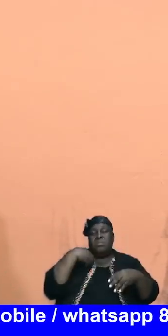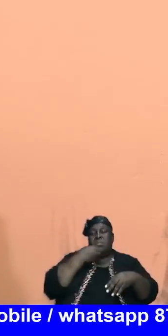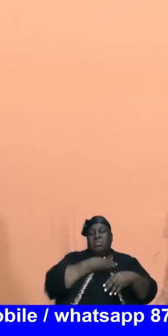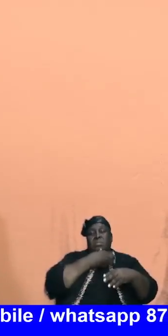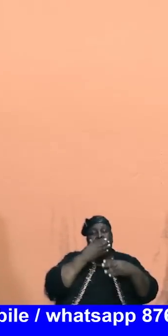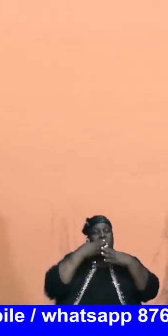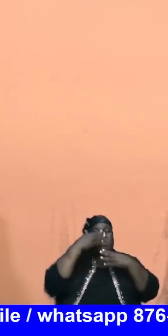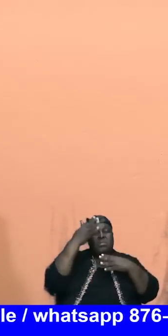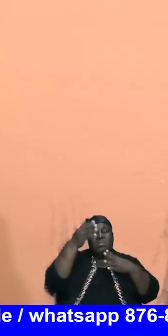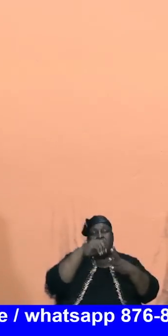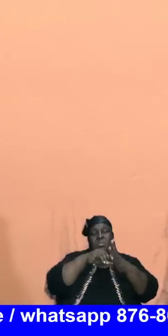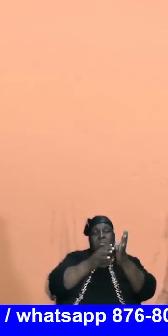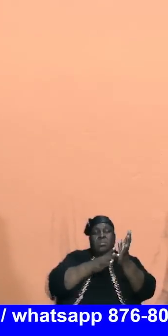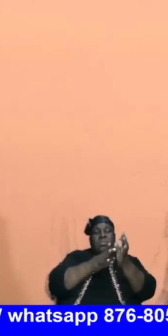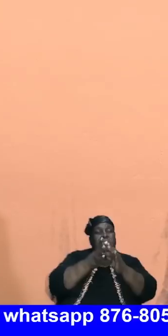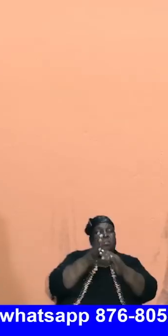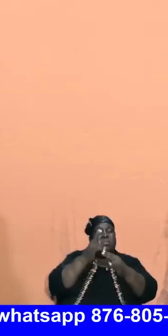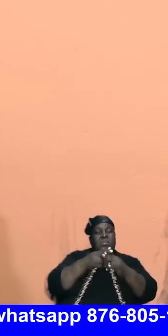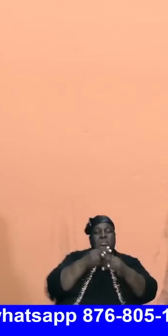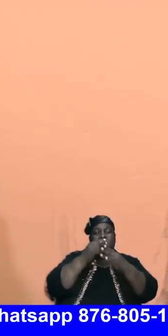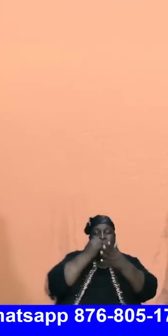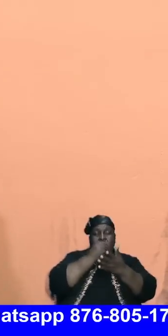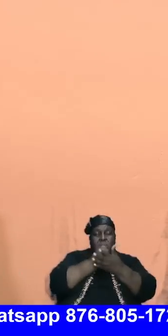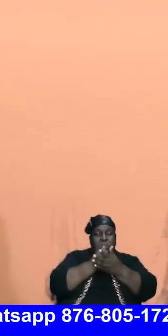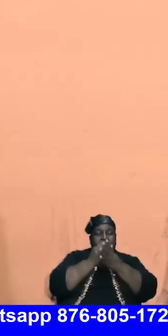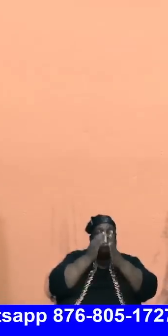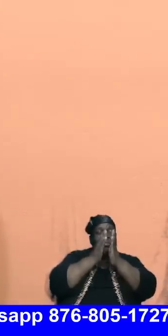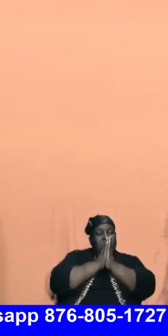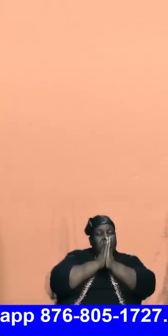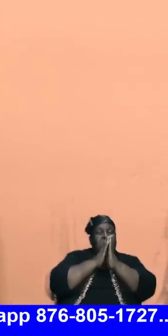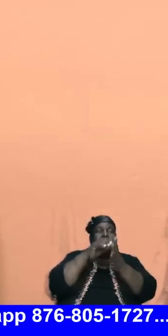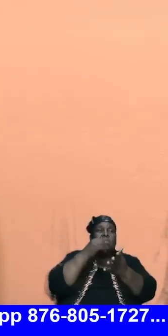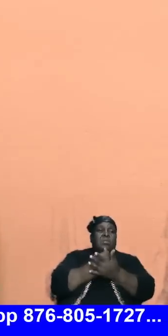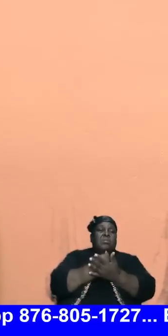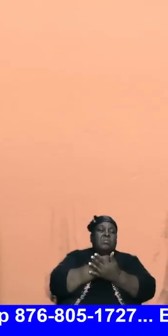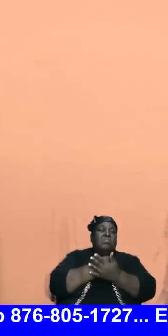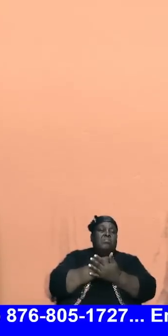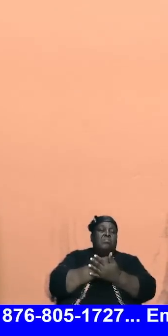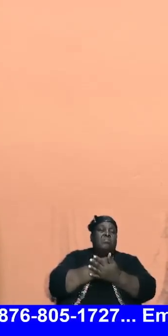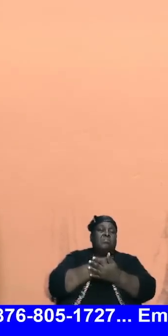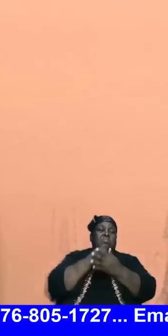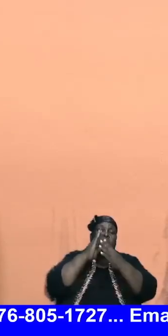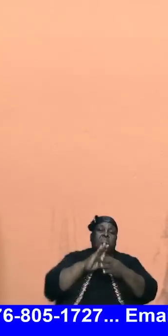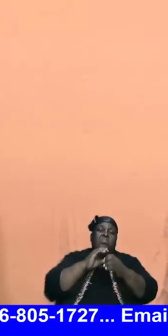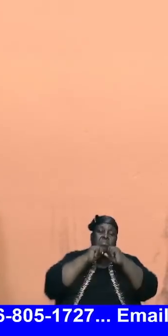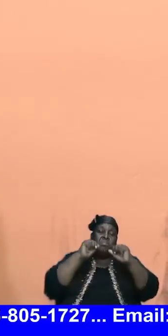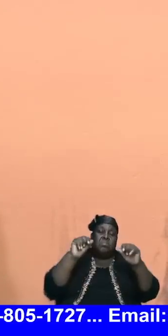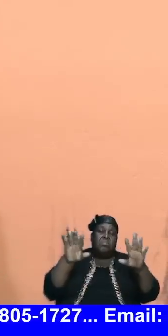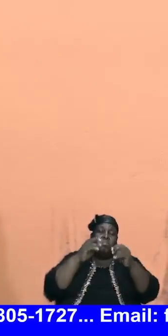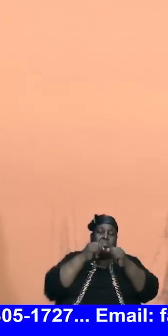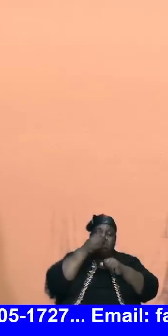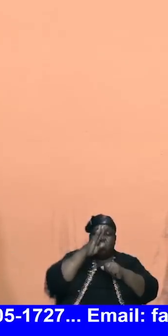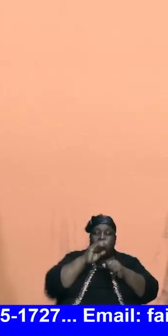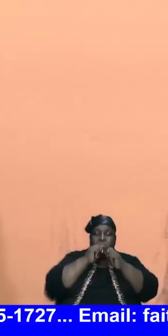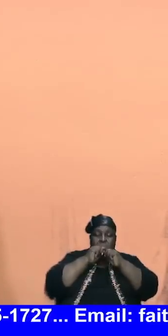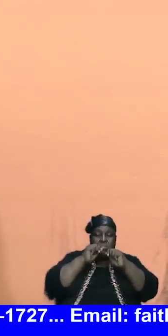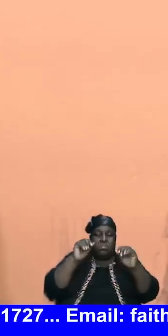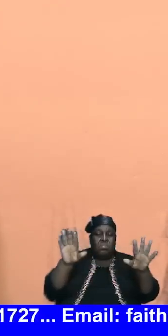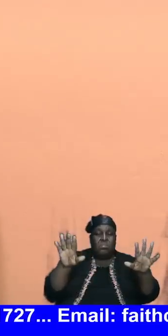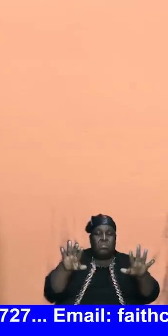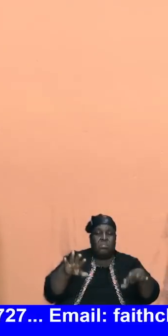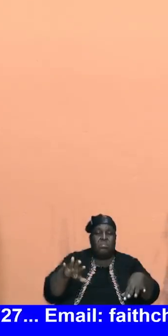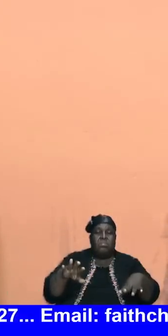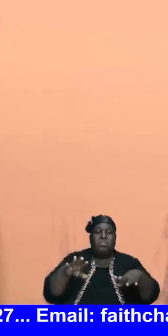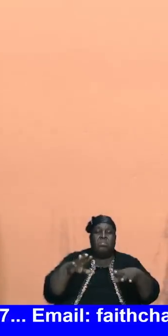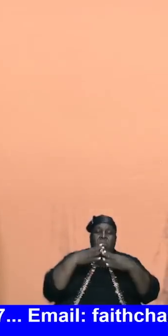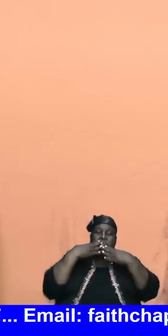Spirit. In Jesus' name I pray. Amen. Amen. God bless you. God bless you. God bless you. Thank you for sticking